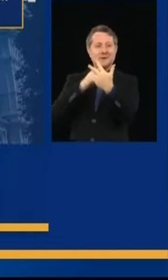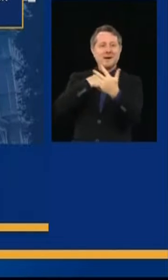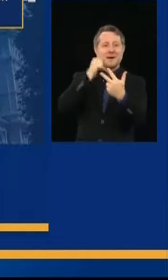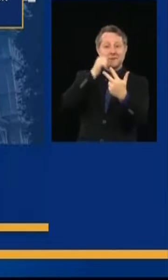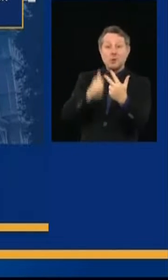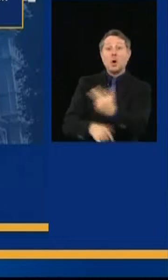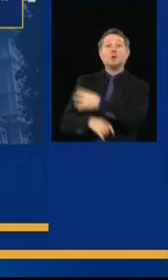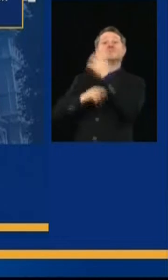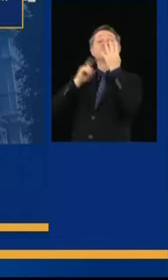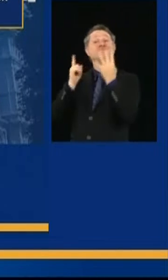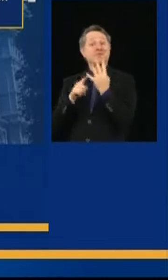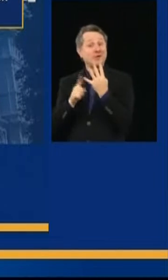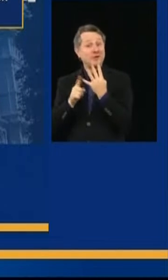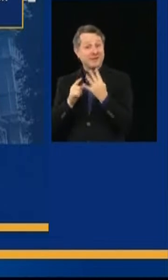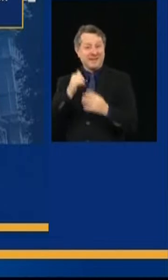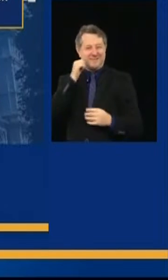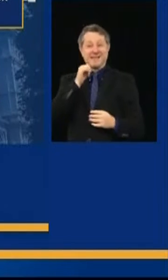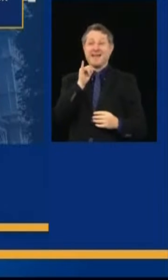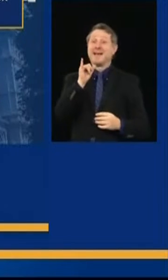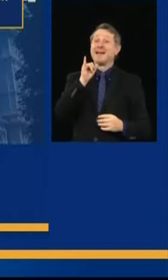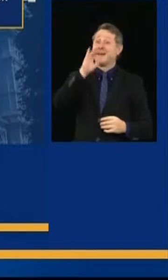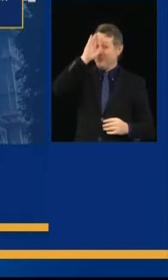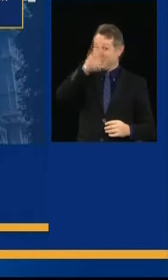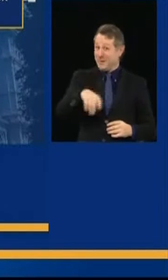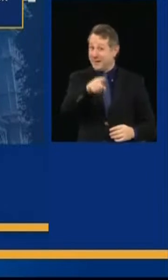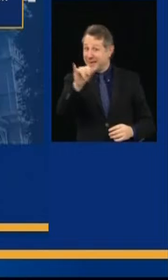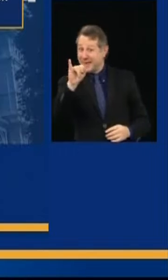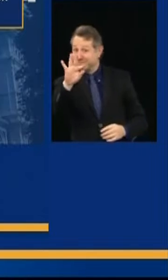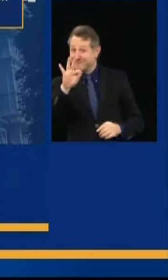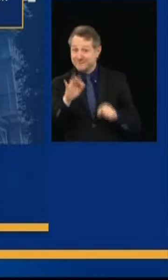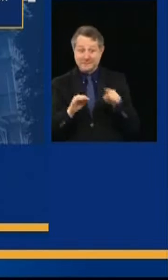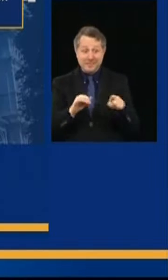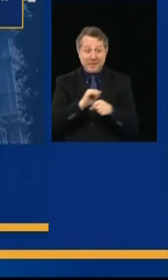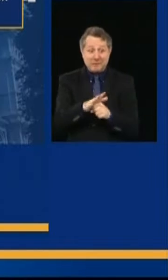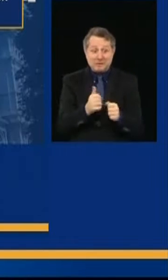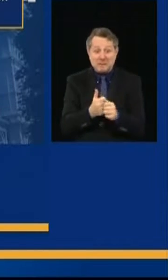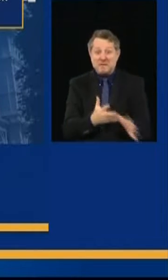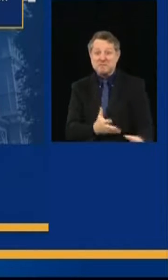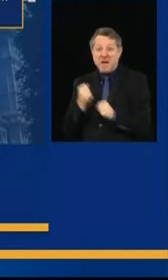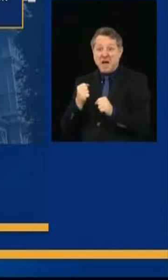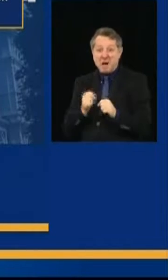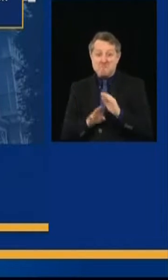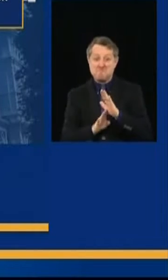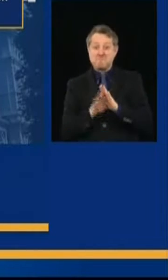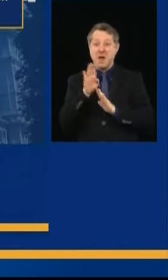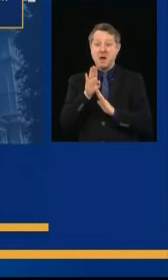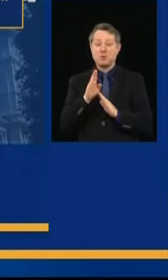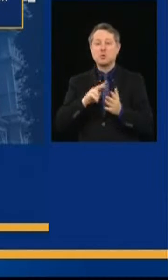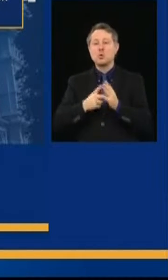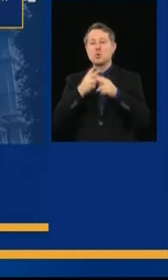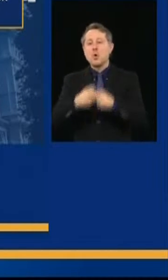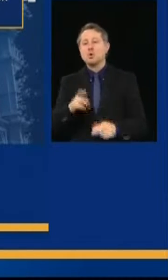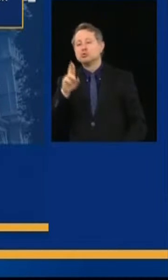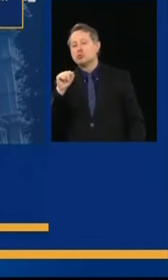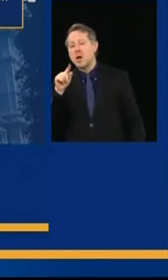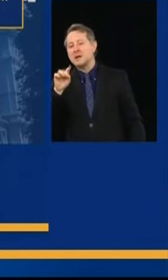how fast the virus is spreading, what they call the rate of transmission, the